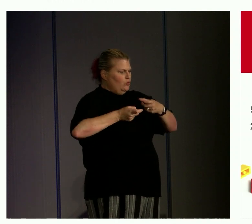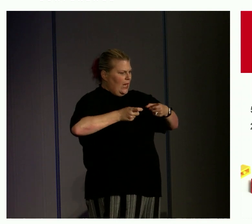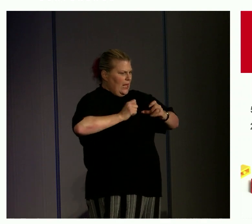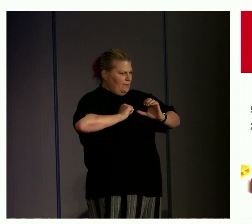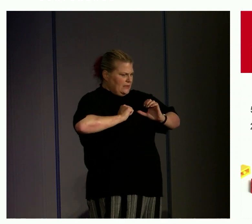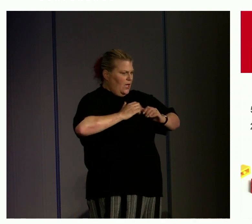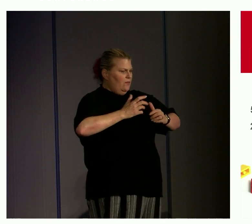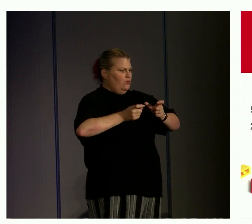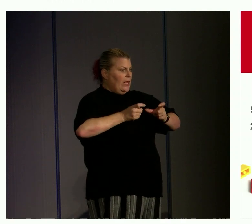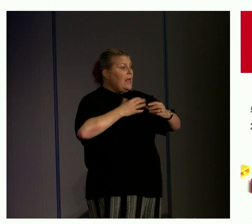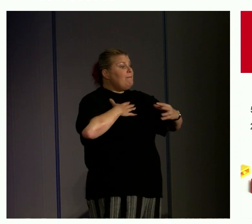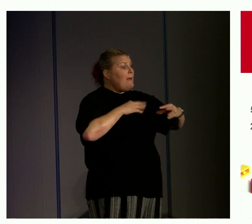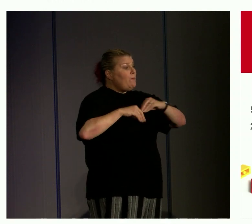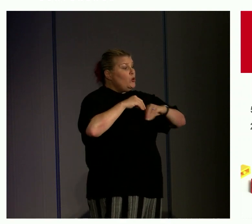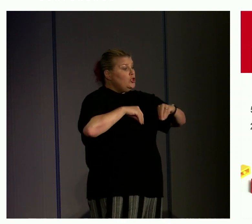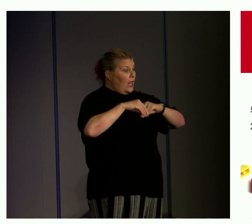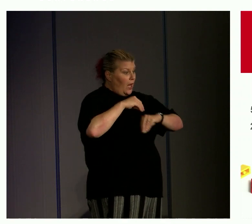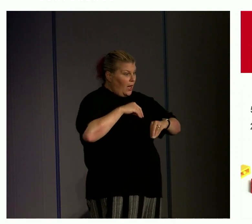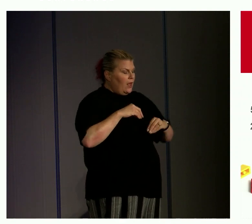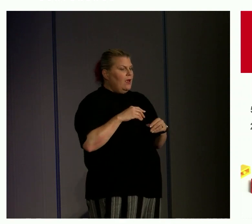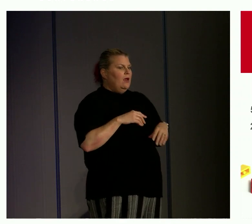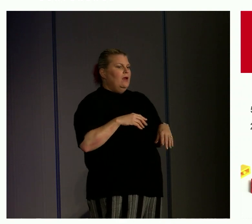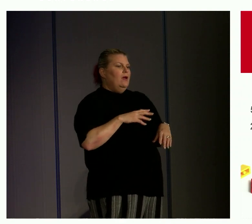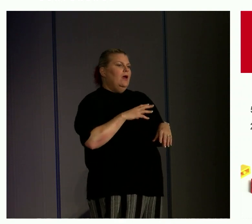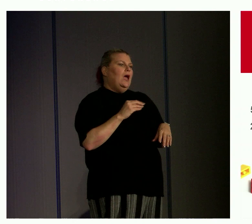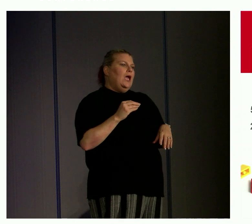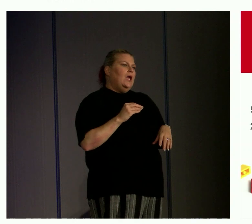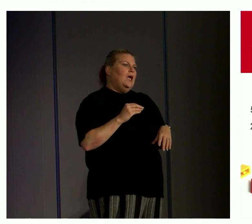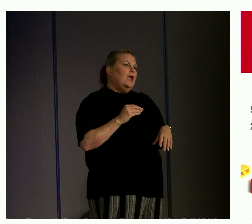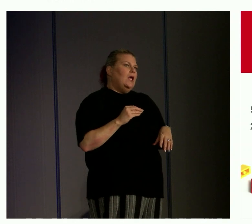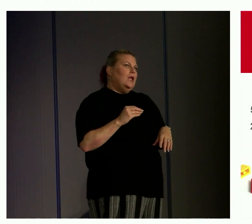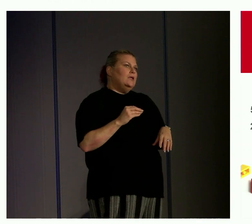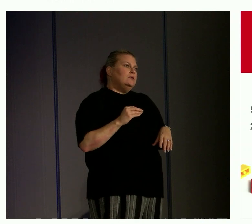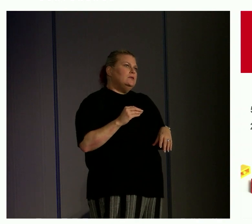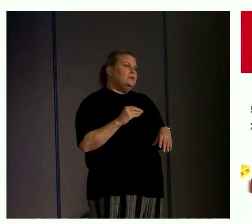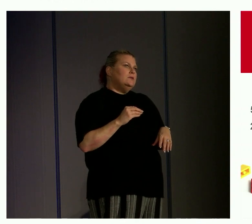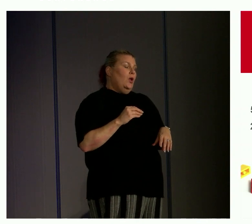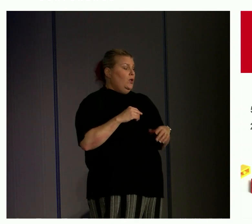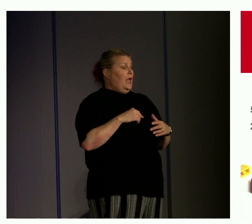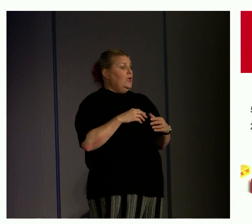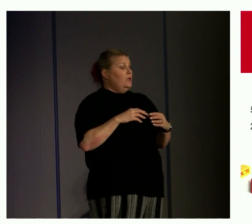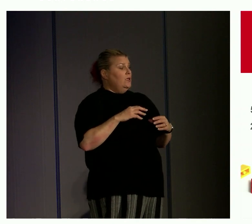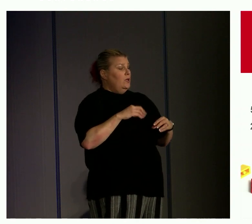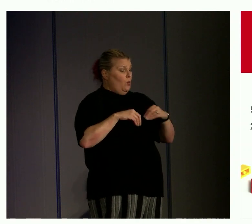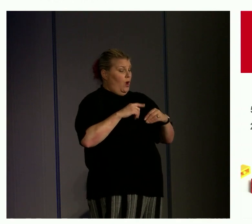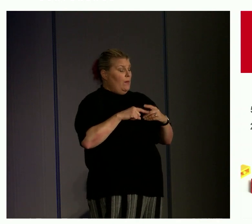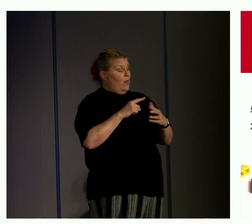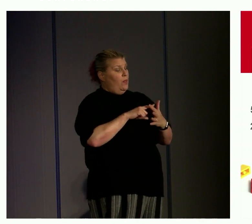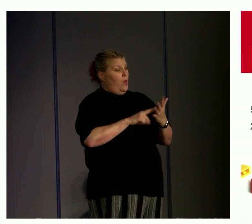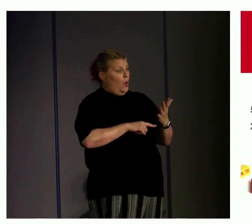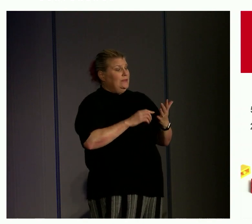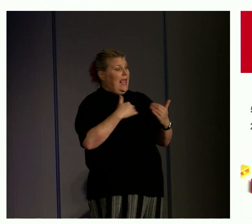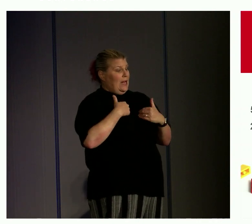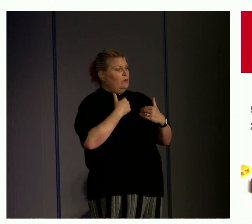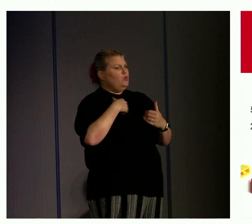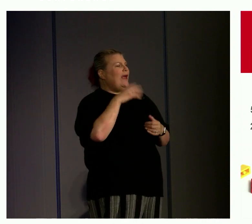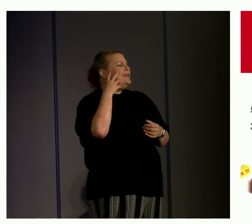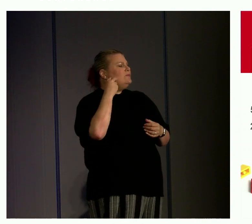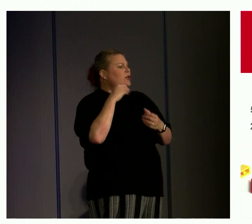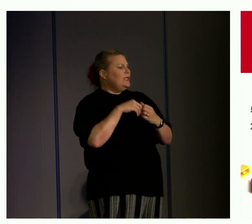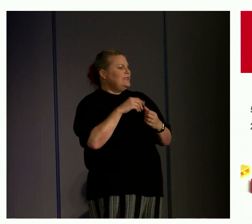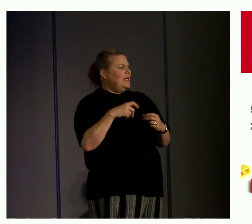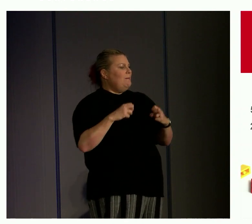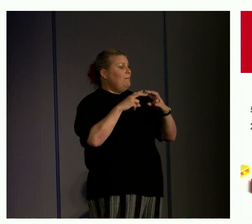your emotion. And about emotion, for example, about those animals, we had an experience in Paris with